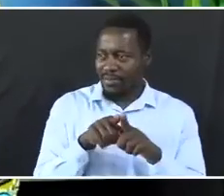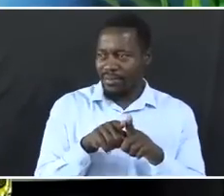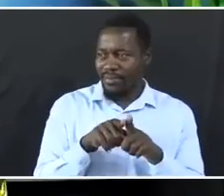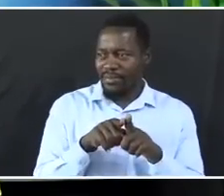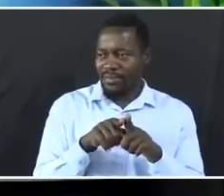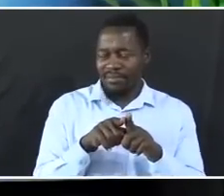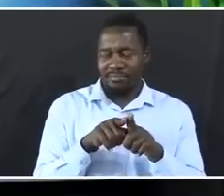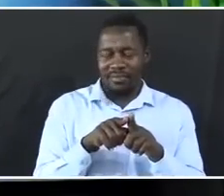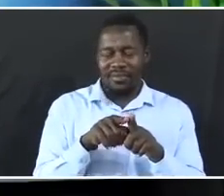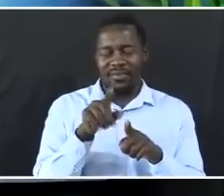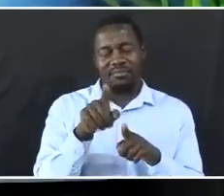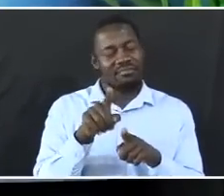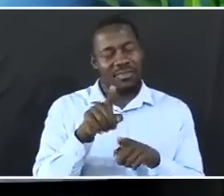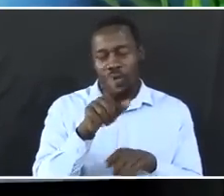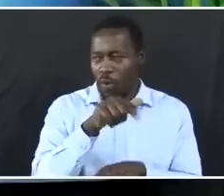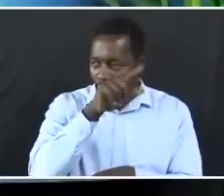example.